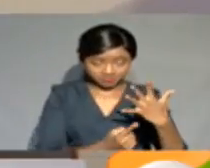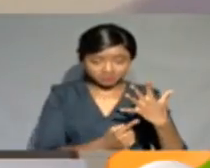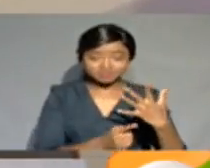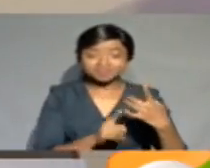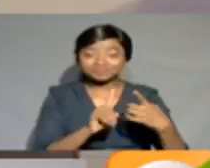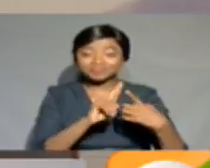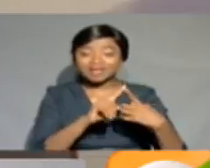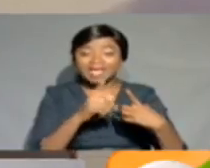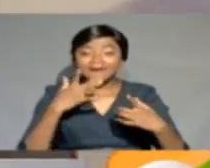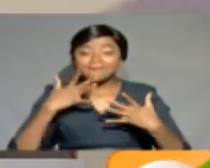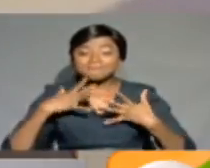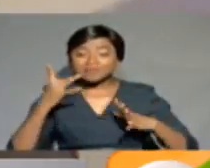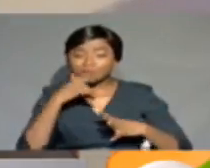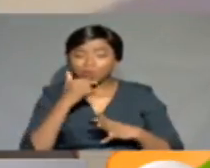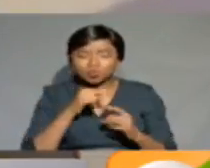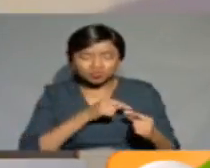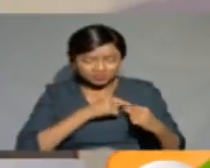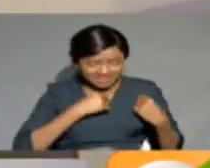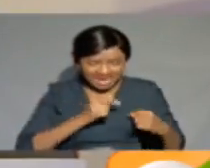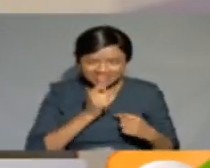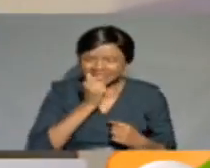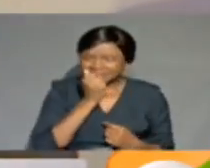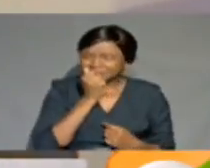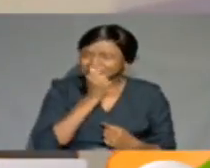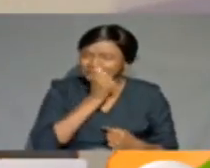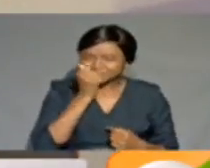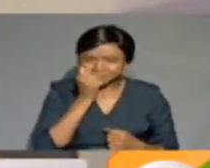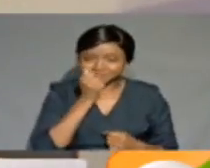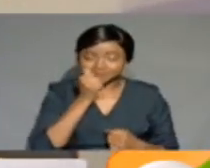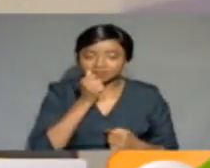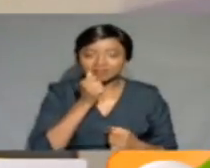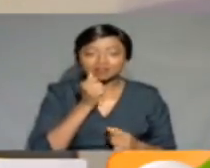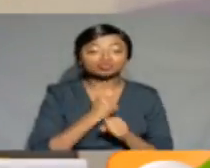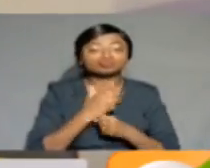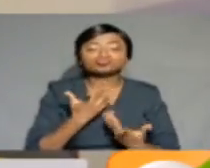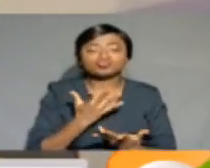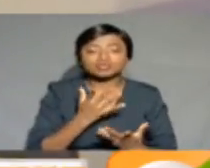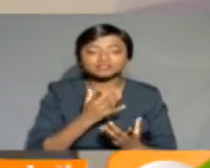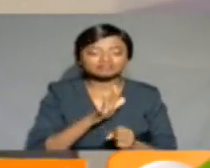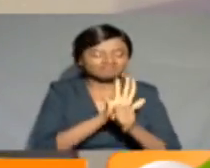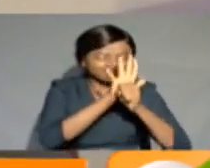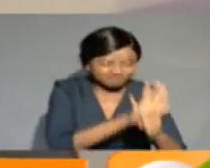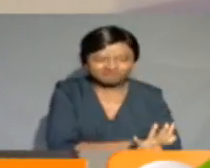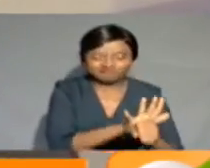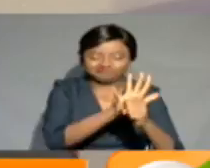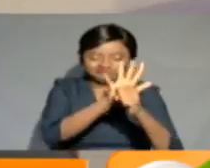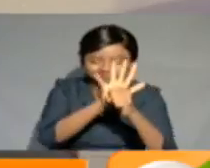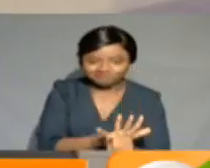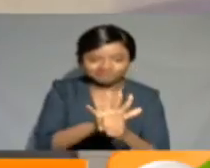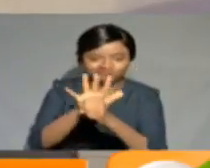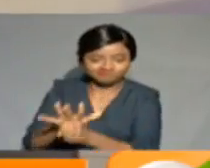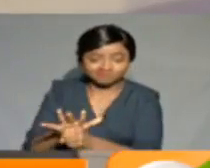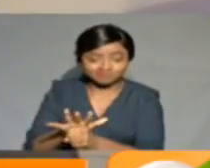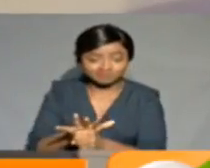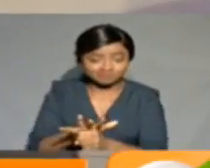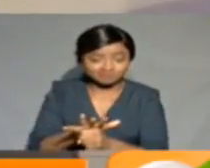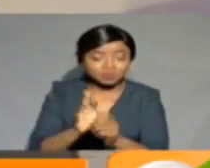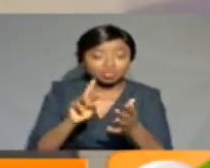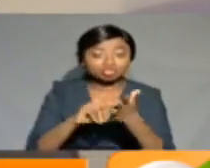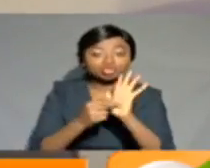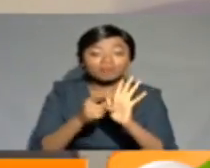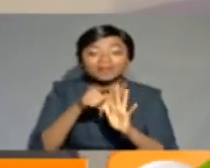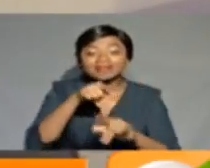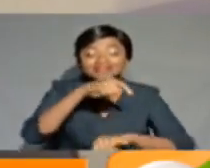hurting people hurt others. And therefore, you will find that in schools, bullying sometimes can be a power